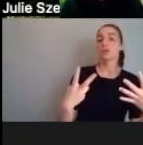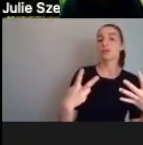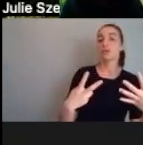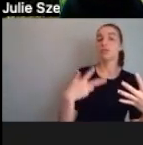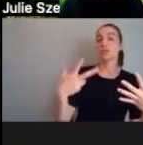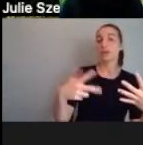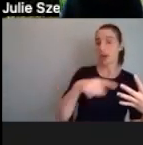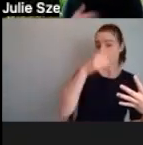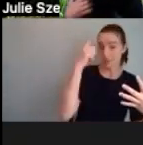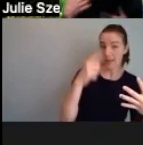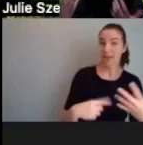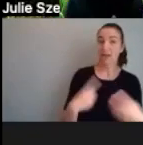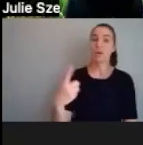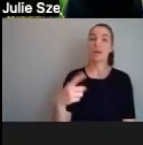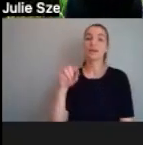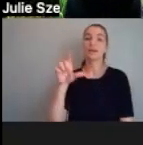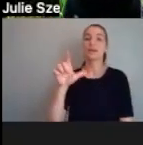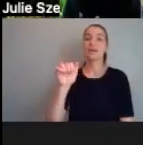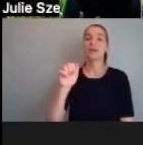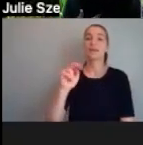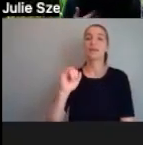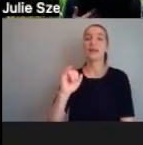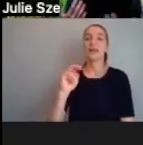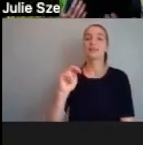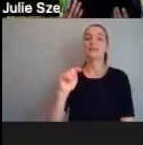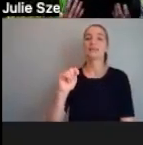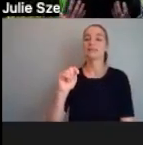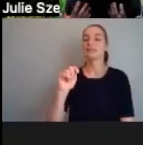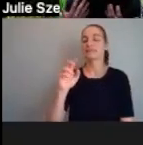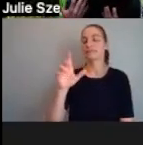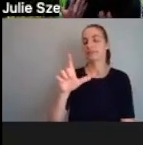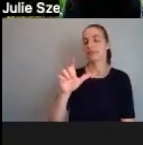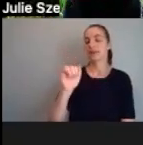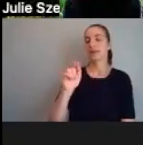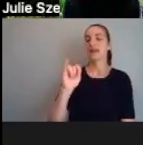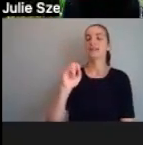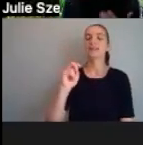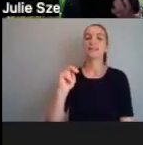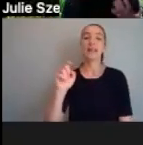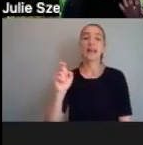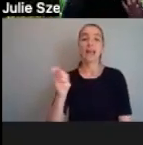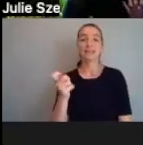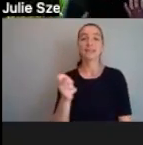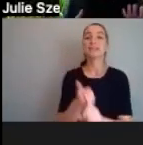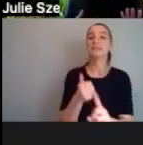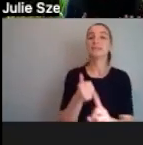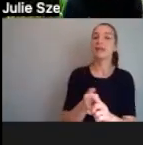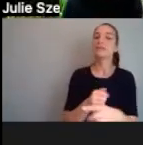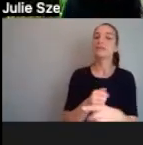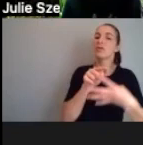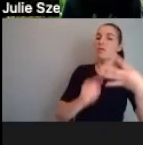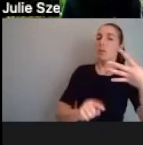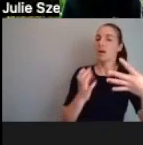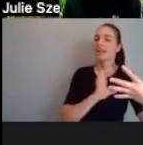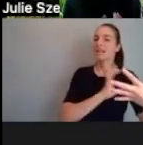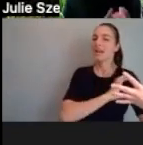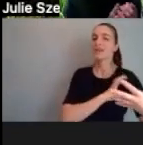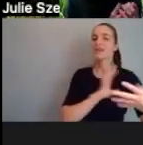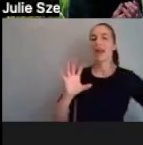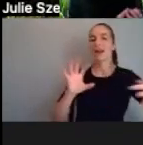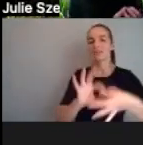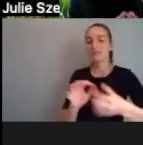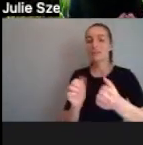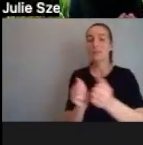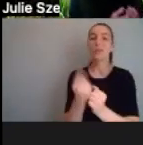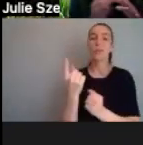residents of Oakland. And they align themselves with, you know, this kind of, uh, polar bear who is actually, um, the voice is, um,